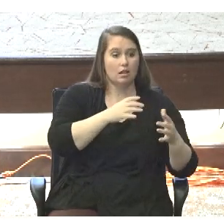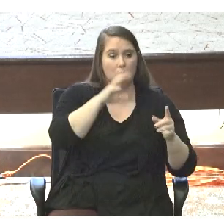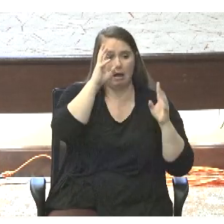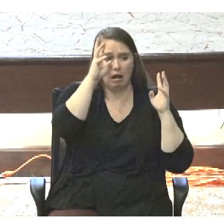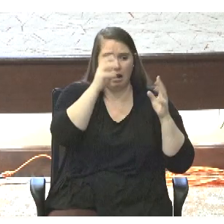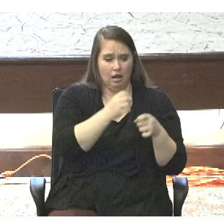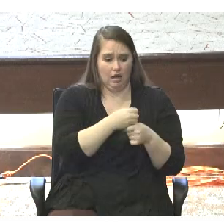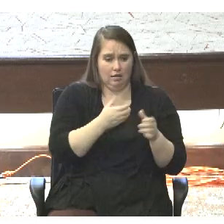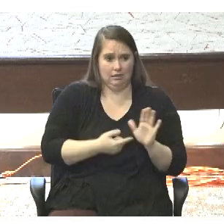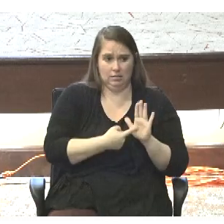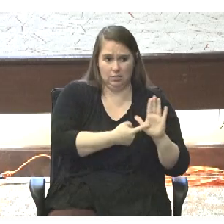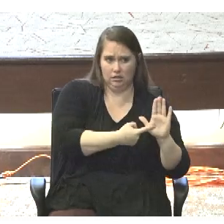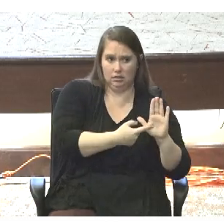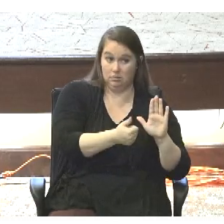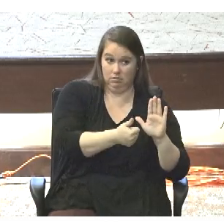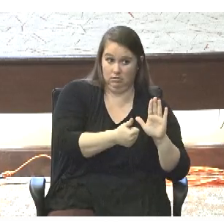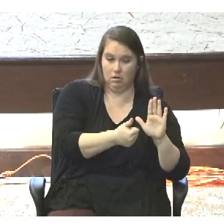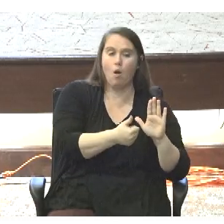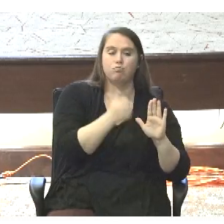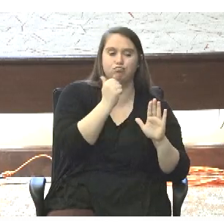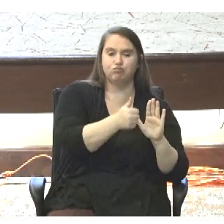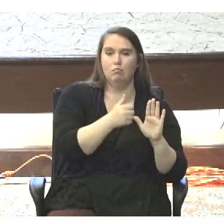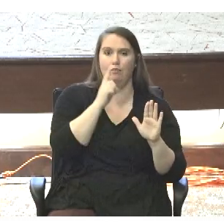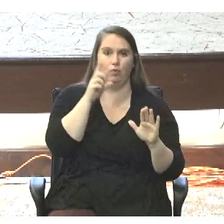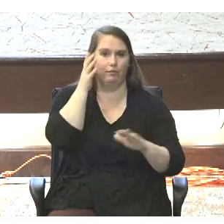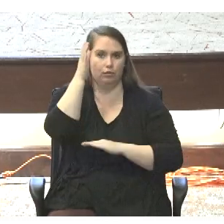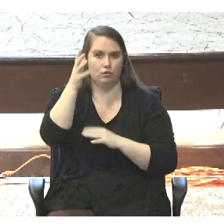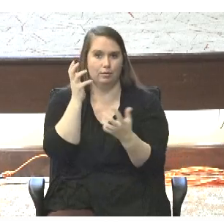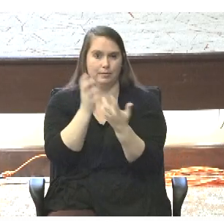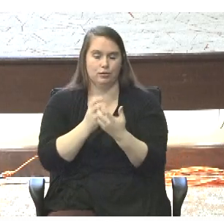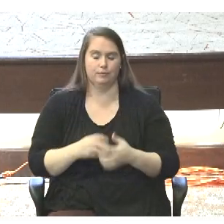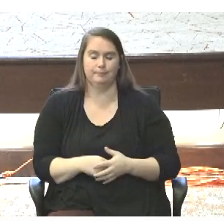with their vision for the future.